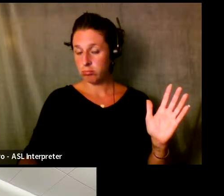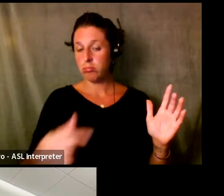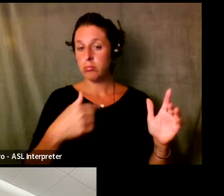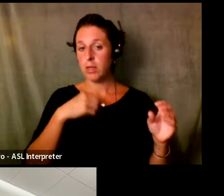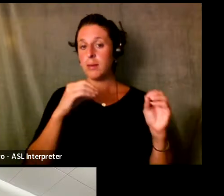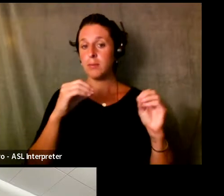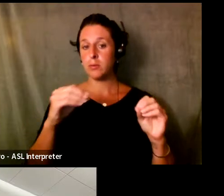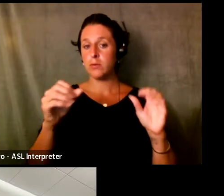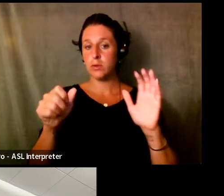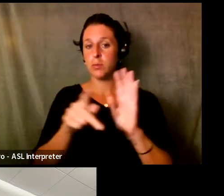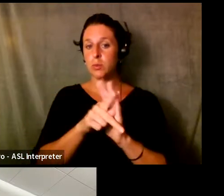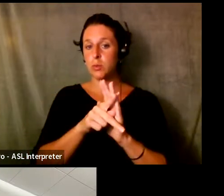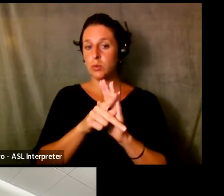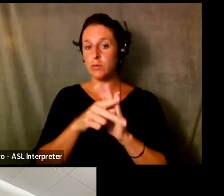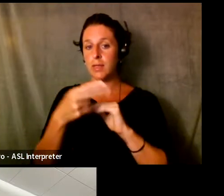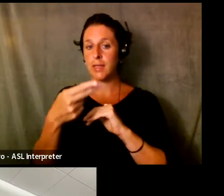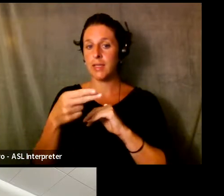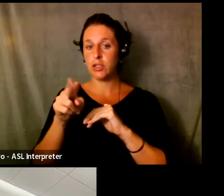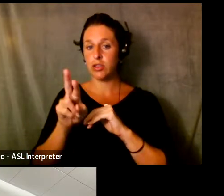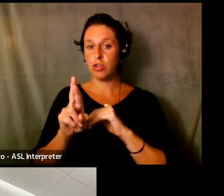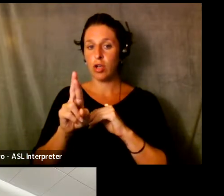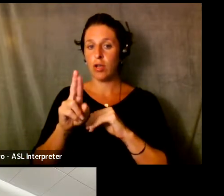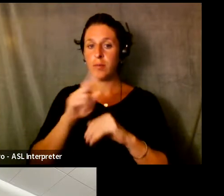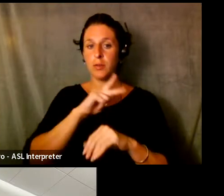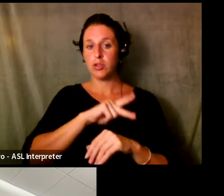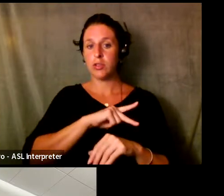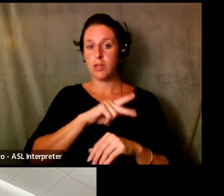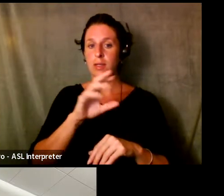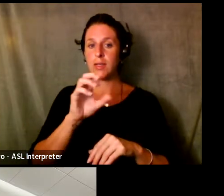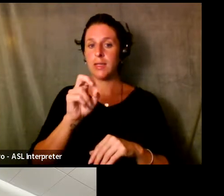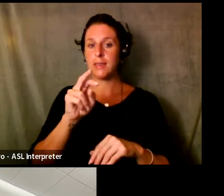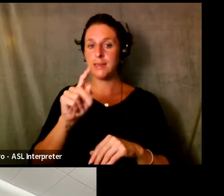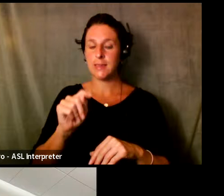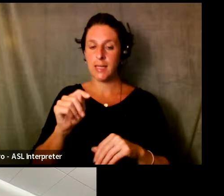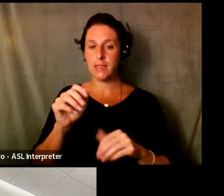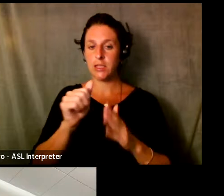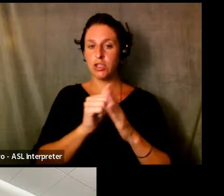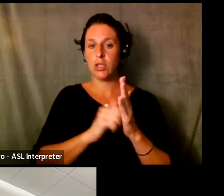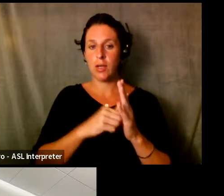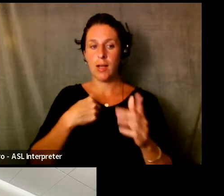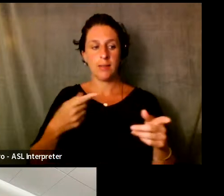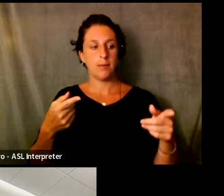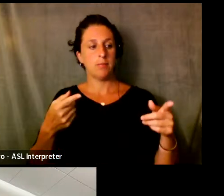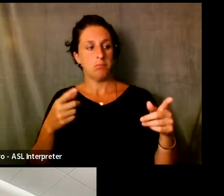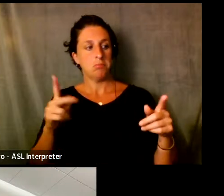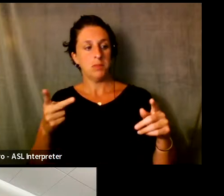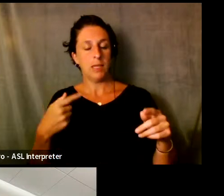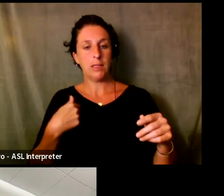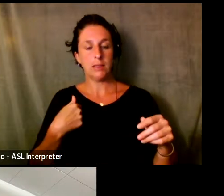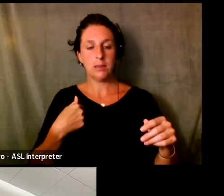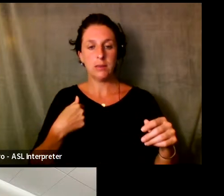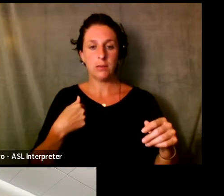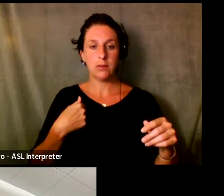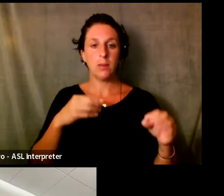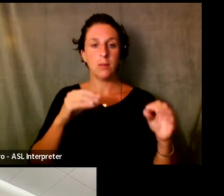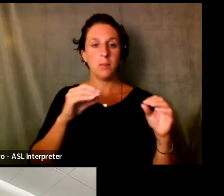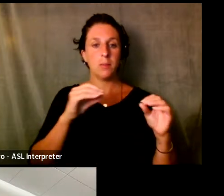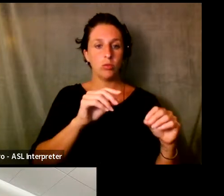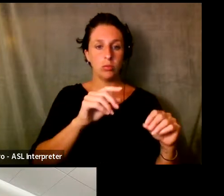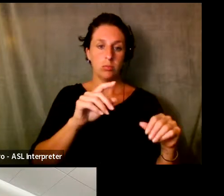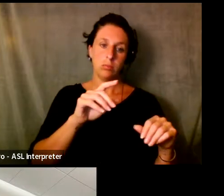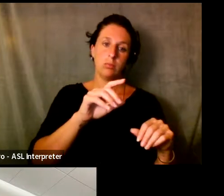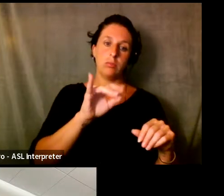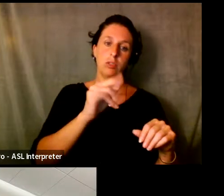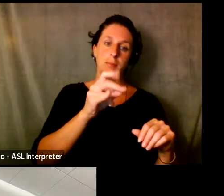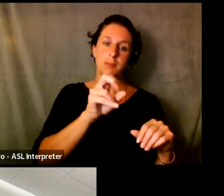to approve the HR personnel consent agenda. I second that. Okay, motion by trustee